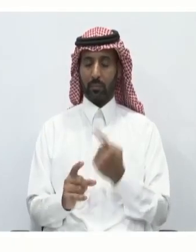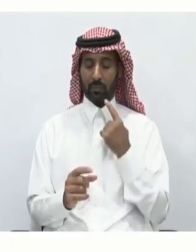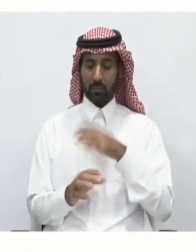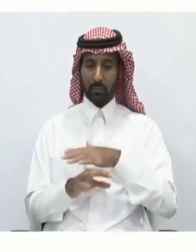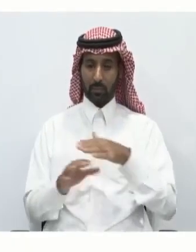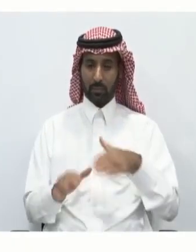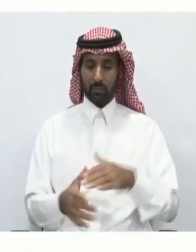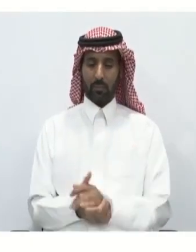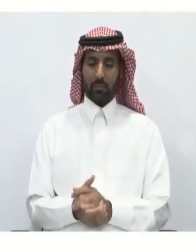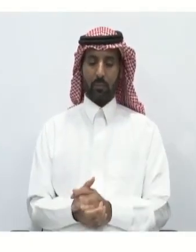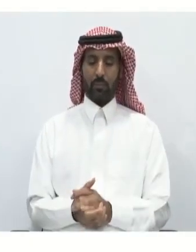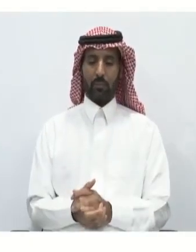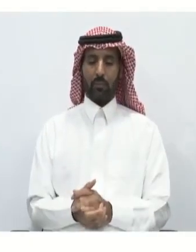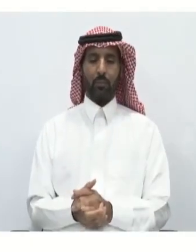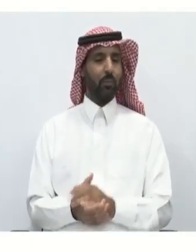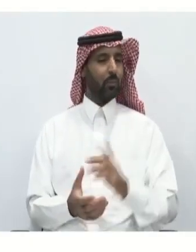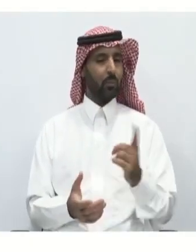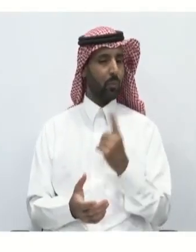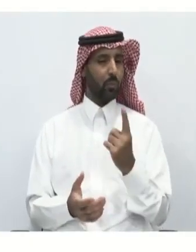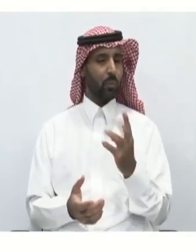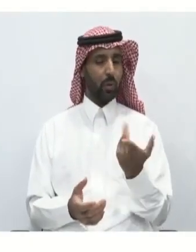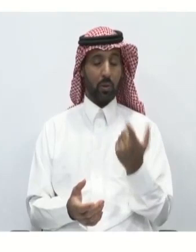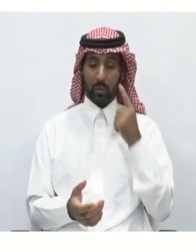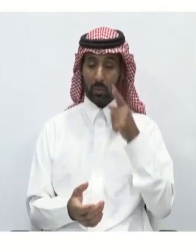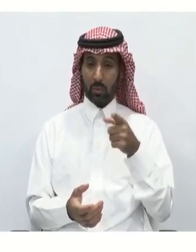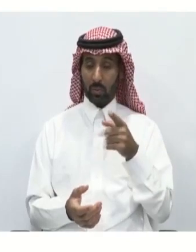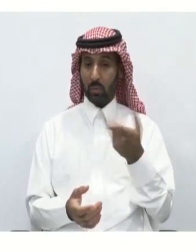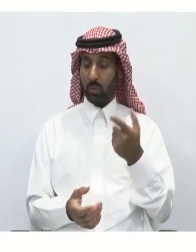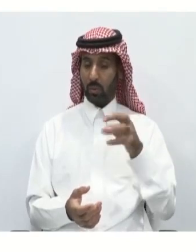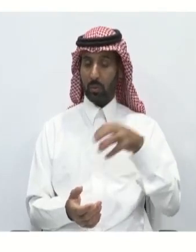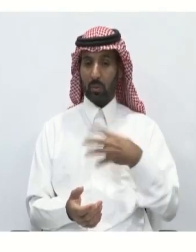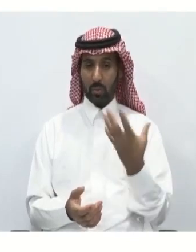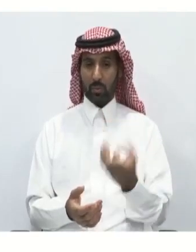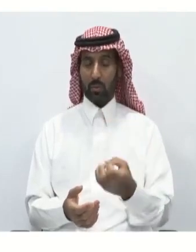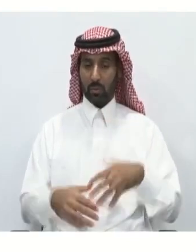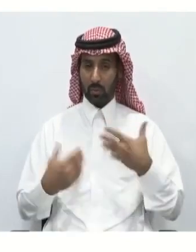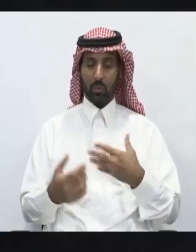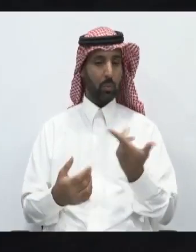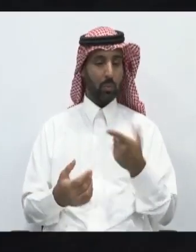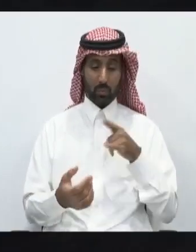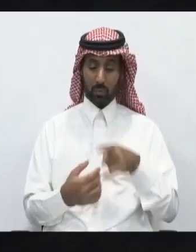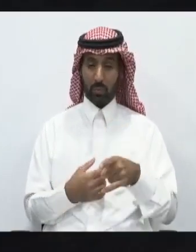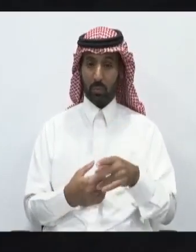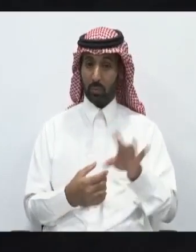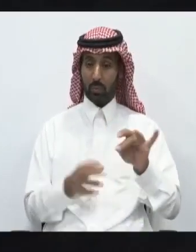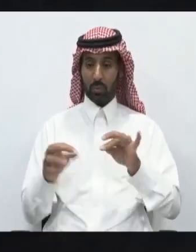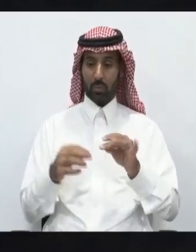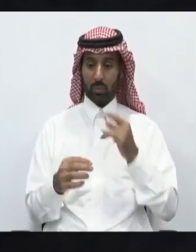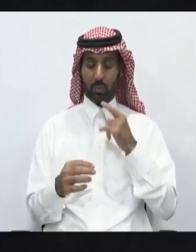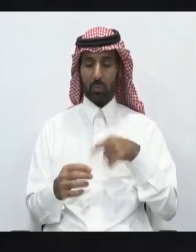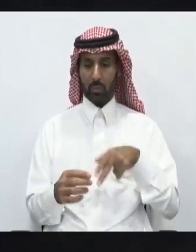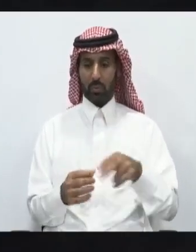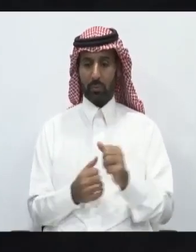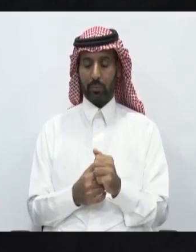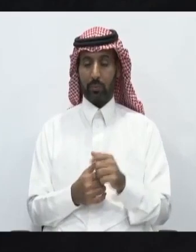lobby. So where would you choose to be and why? In which vacation? Where would you choose to